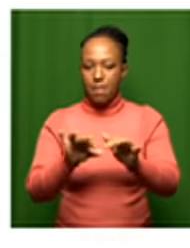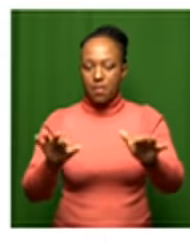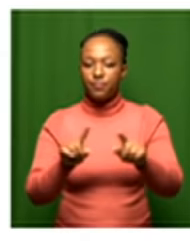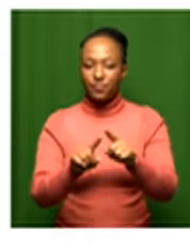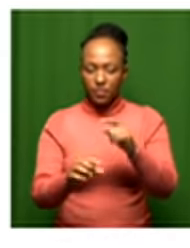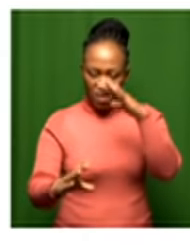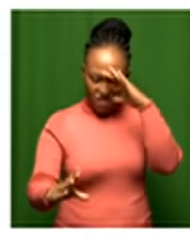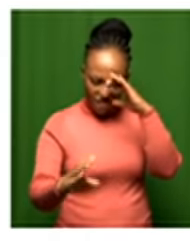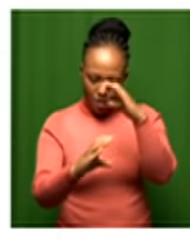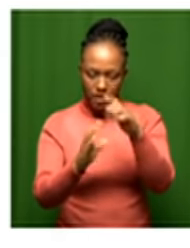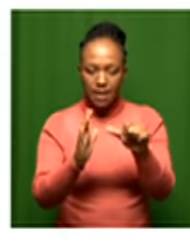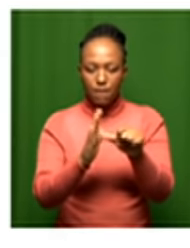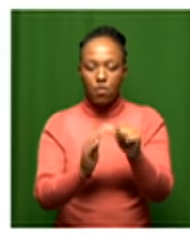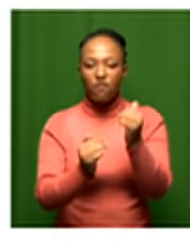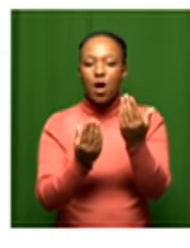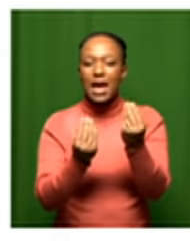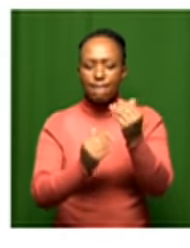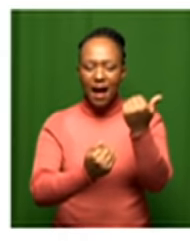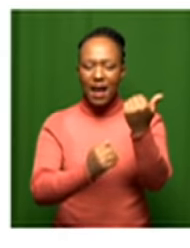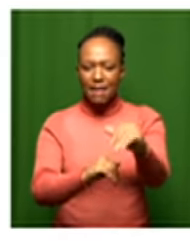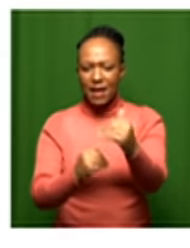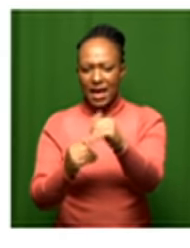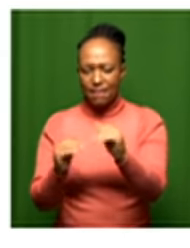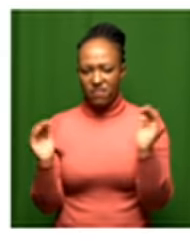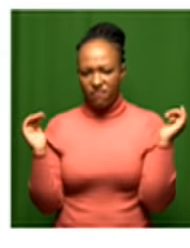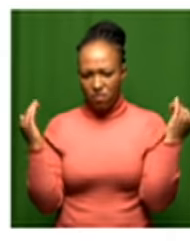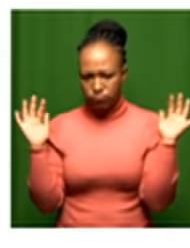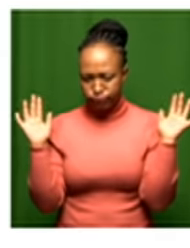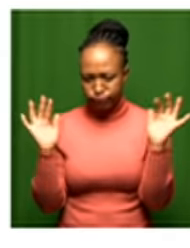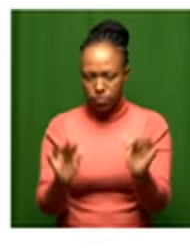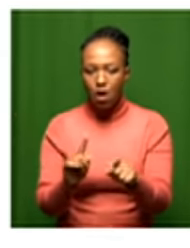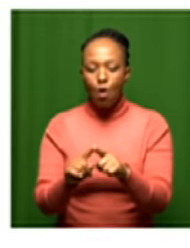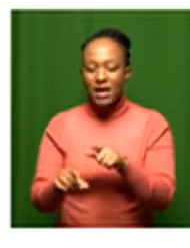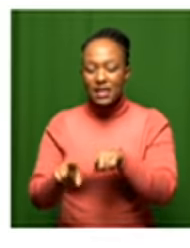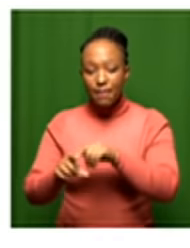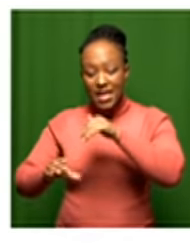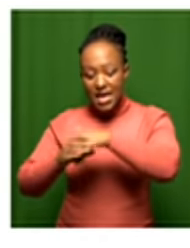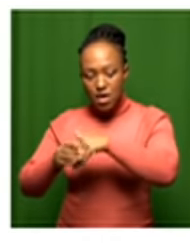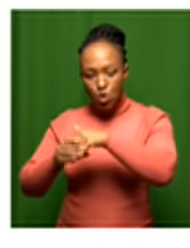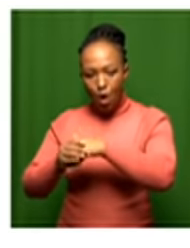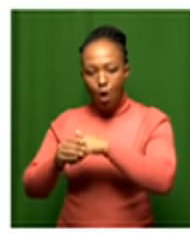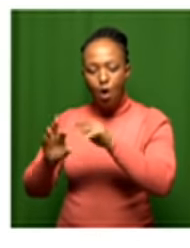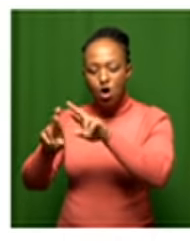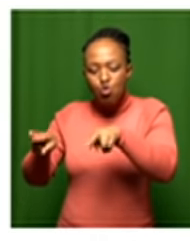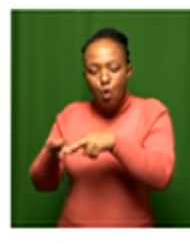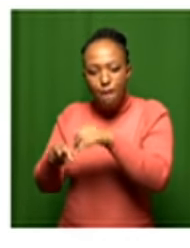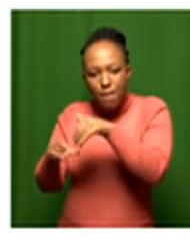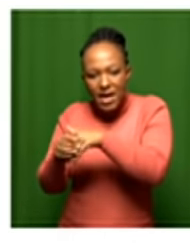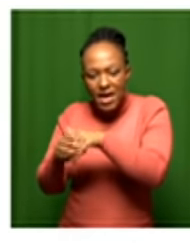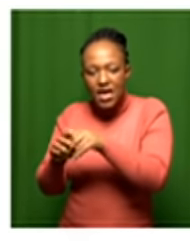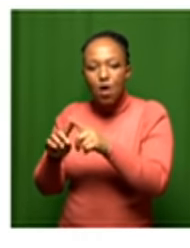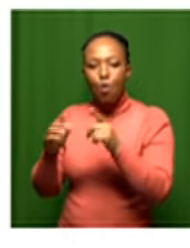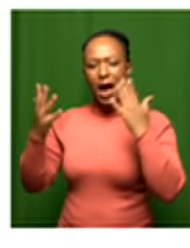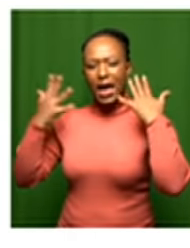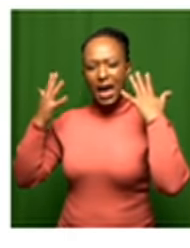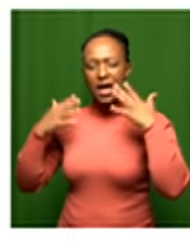main focus for limiting numbers, particularly indoors, where ventilation may not be as good as outdoor